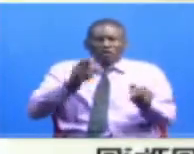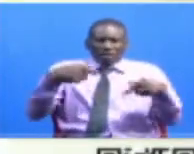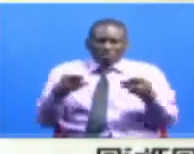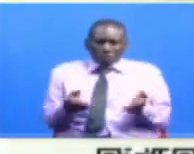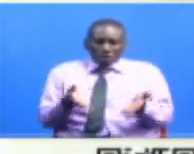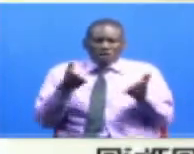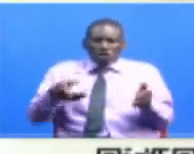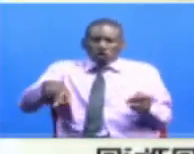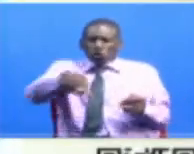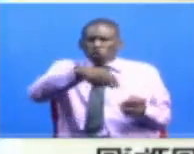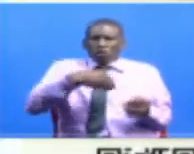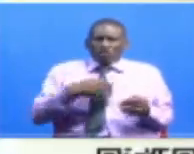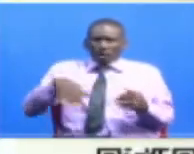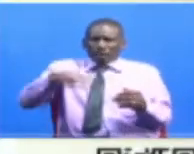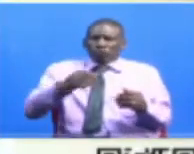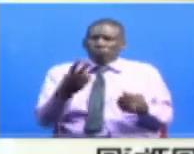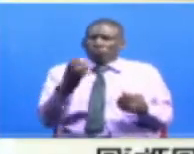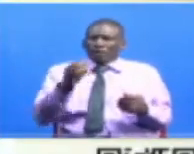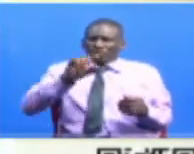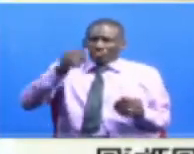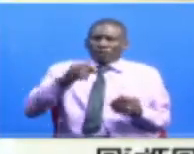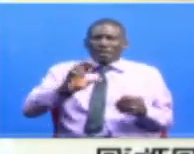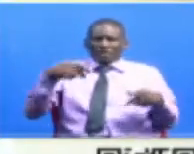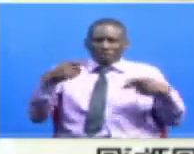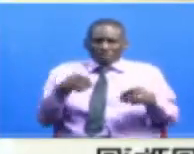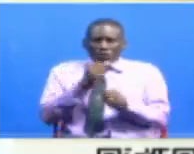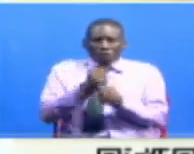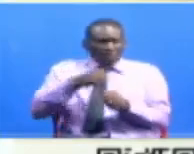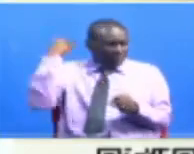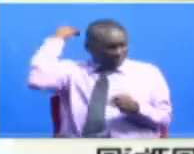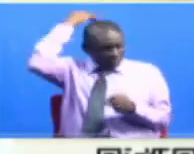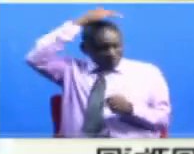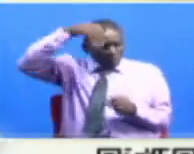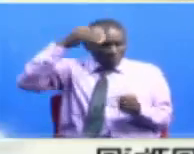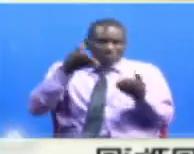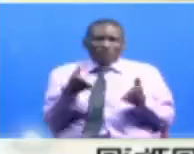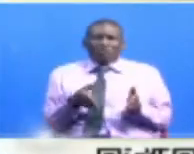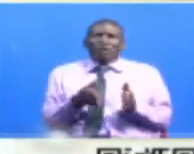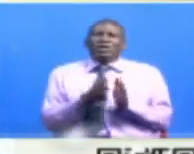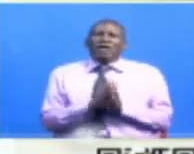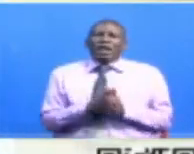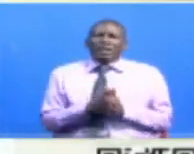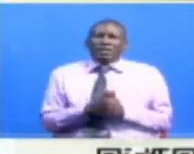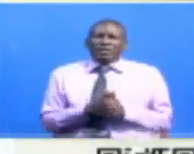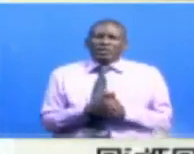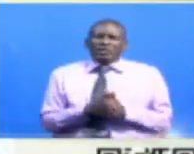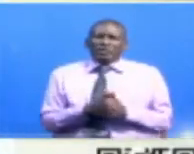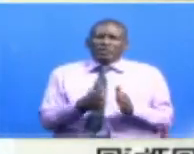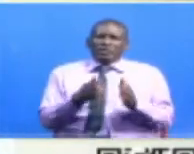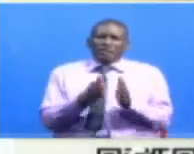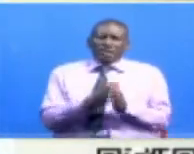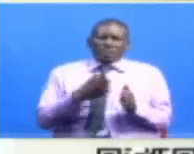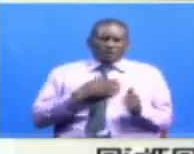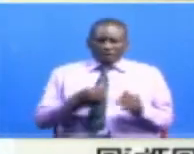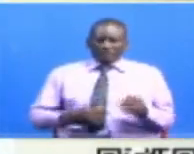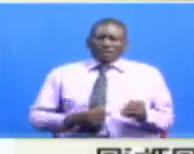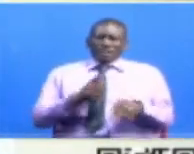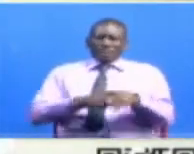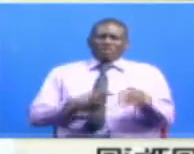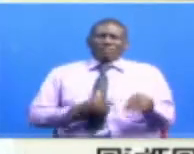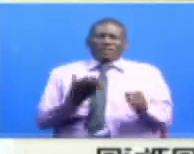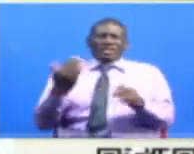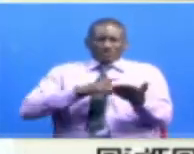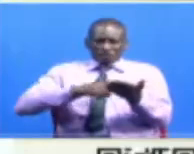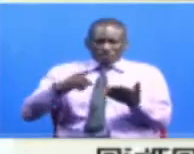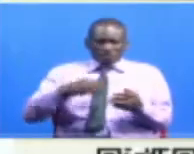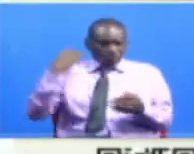Currently, we have about 200,000 Kenyans working in Saudi Arabia. And in my recent visit last week, I